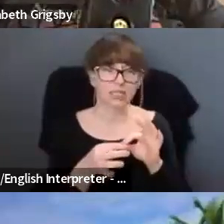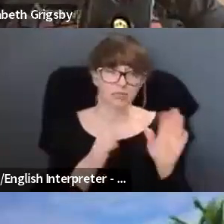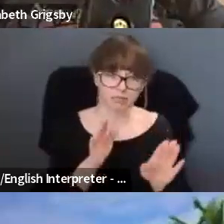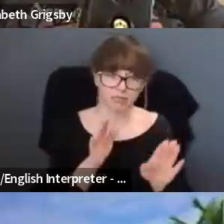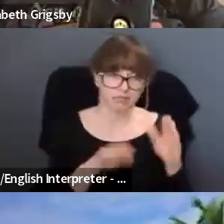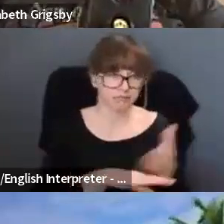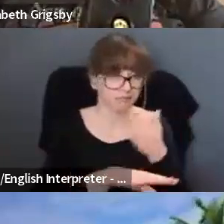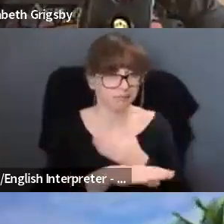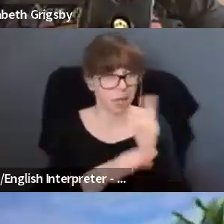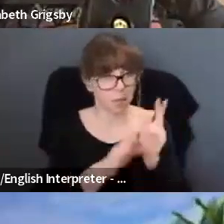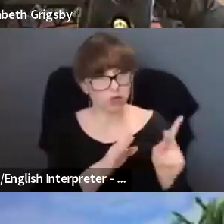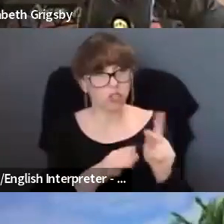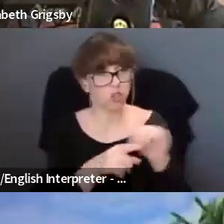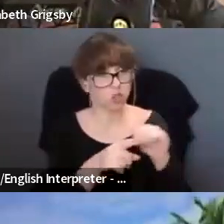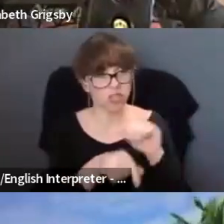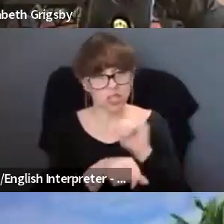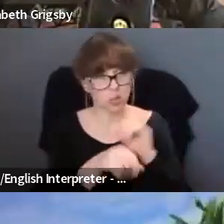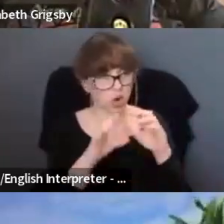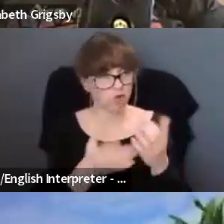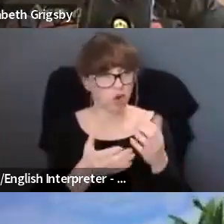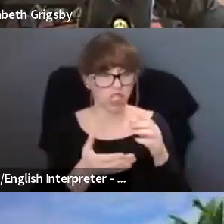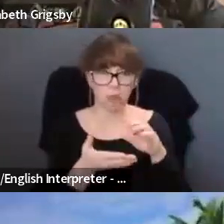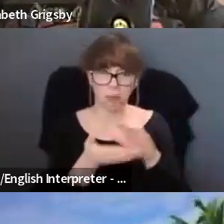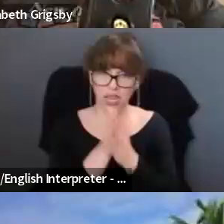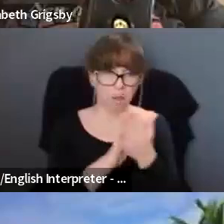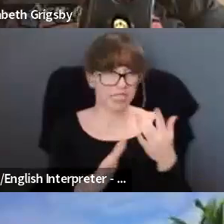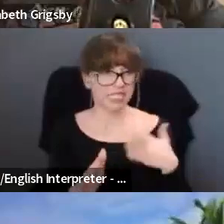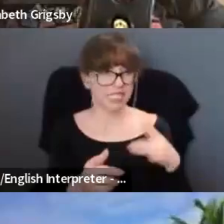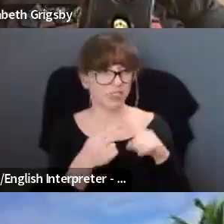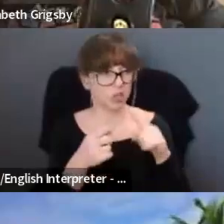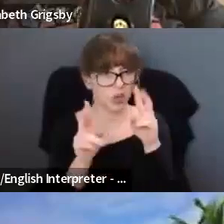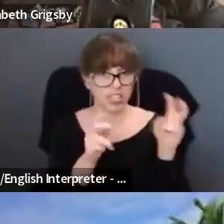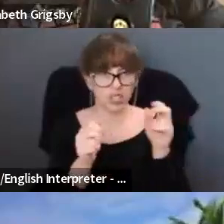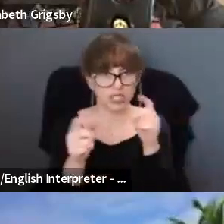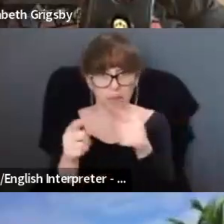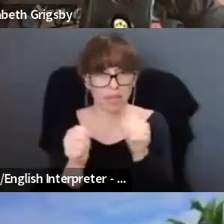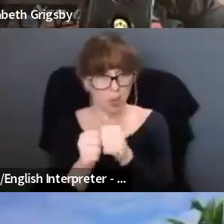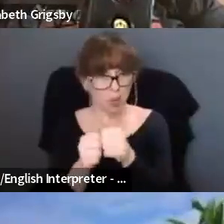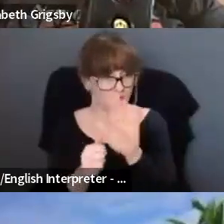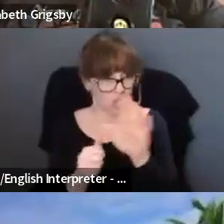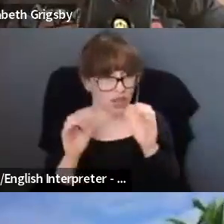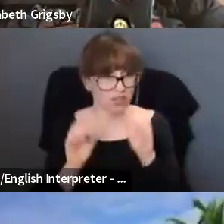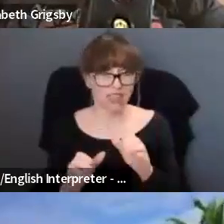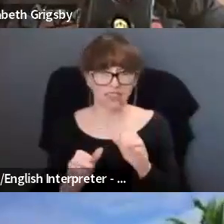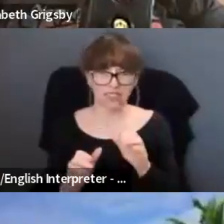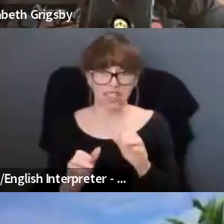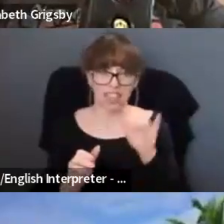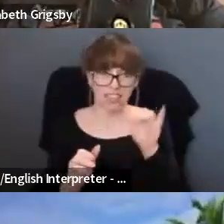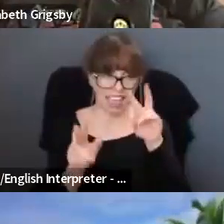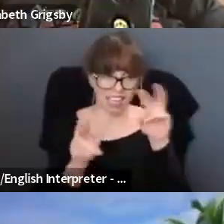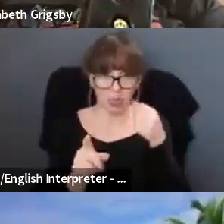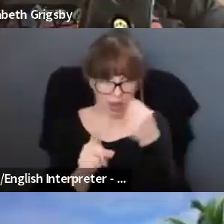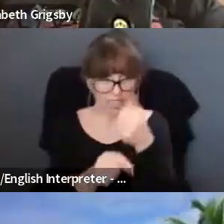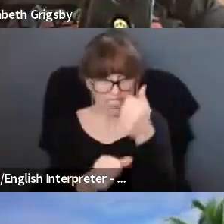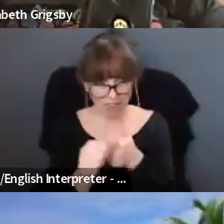very, sensitive to these issues that go on with clients that absolutely impact every aspect of their life when